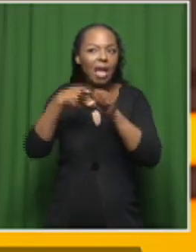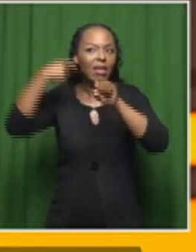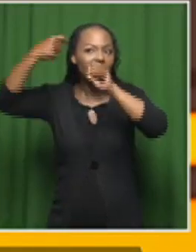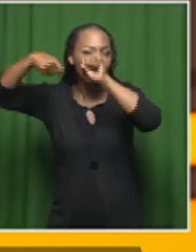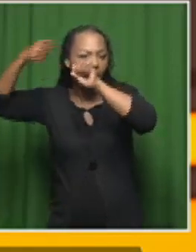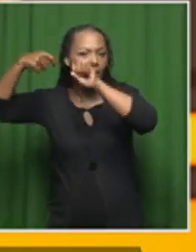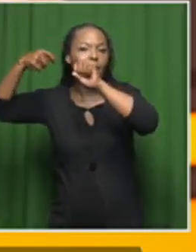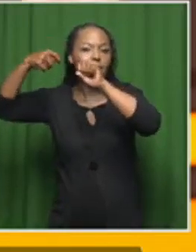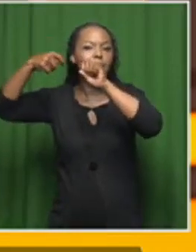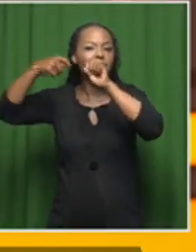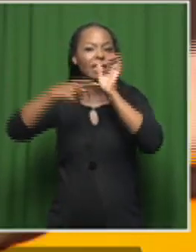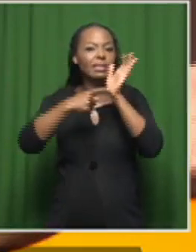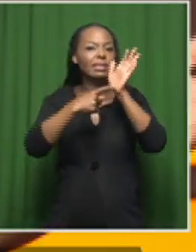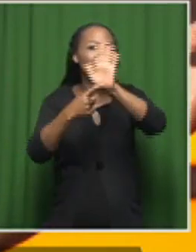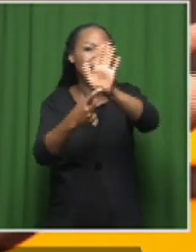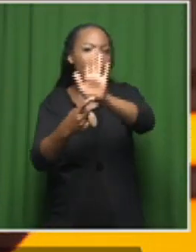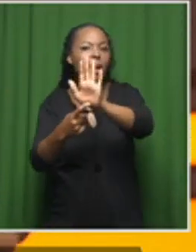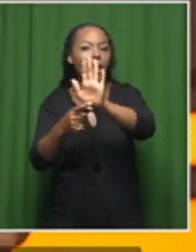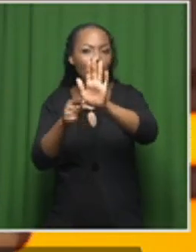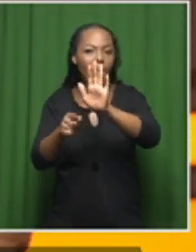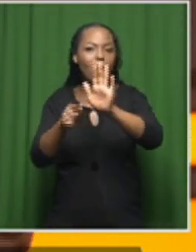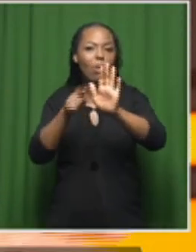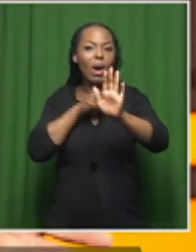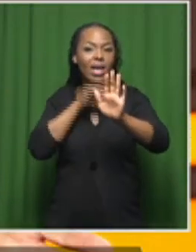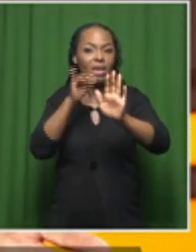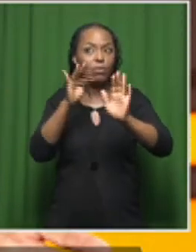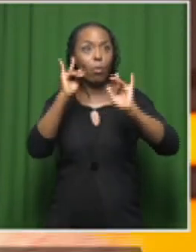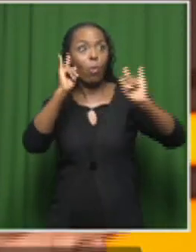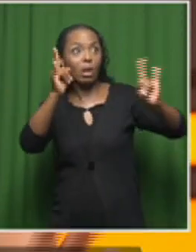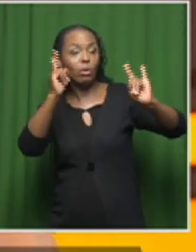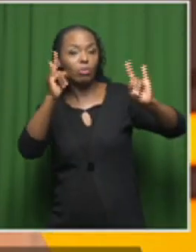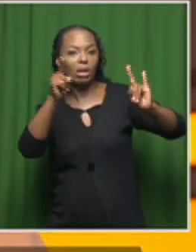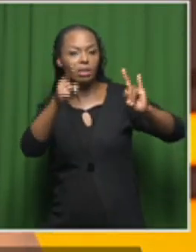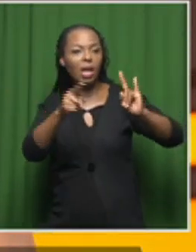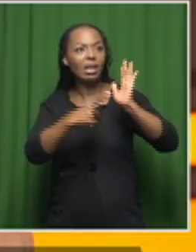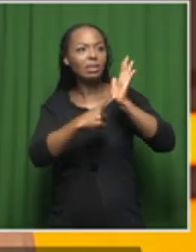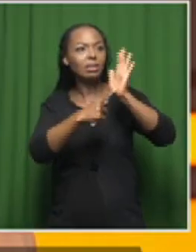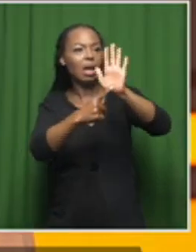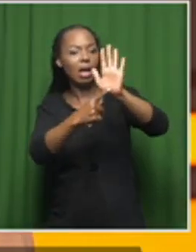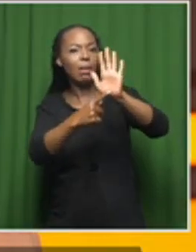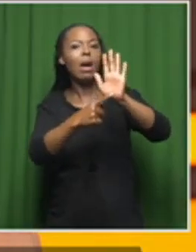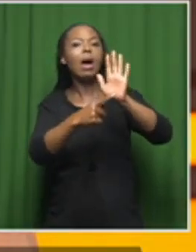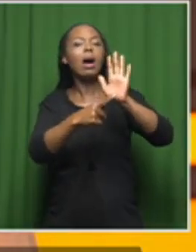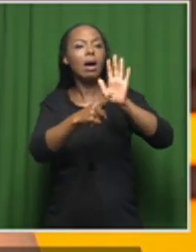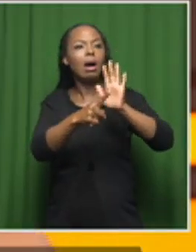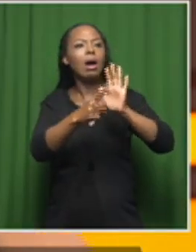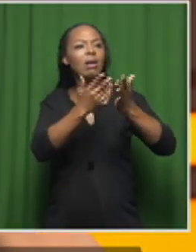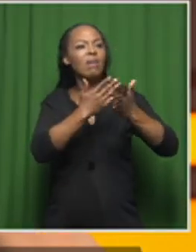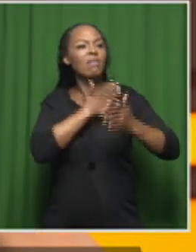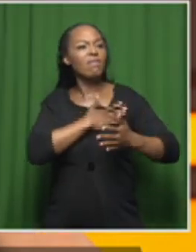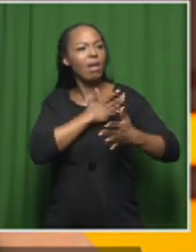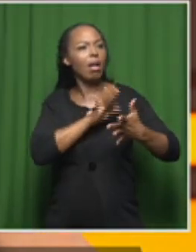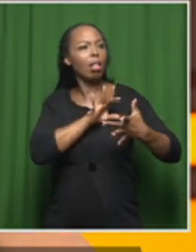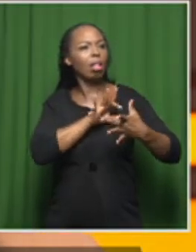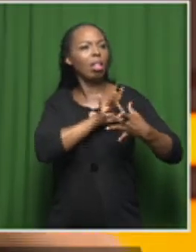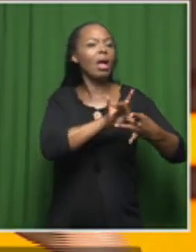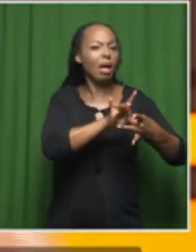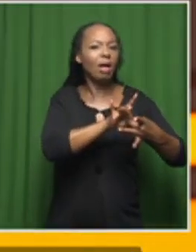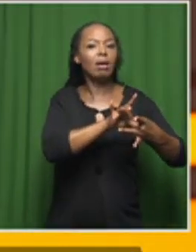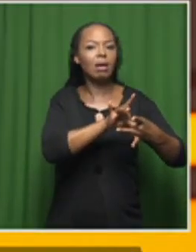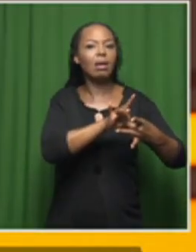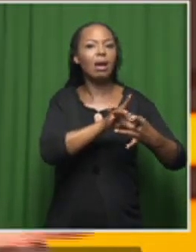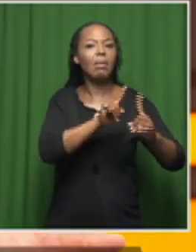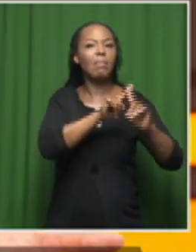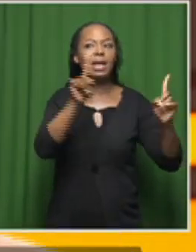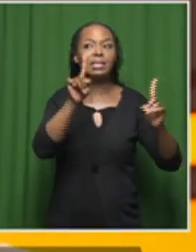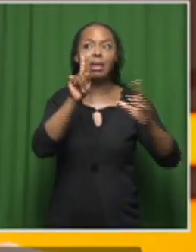the cinema because you can get that feeling. But everybody says you can't beat actually going to a theatre to see a proper